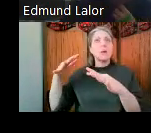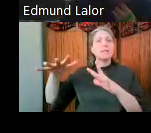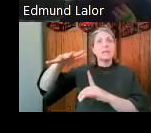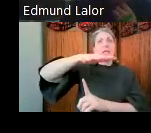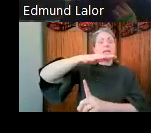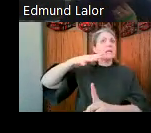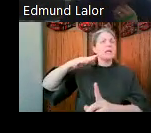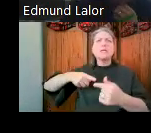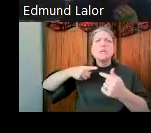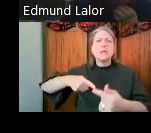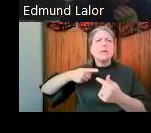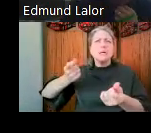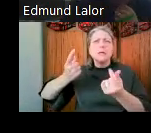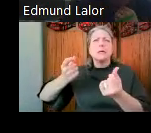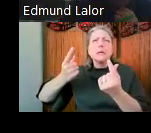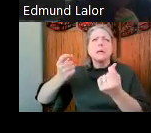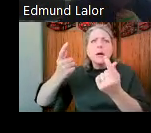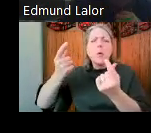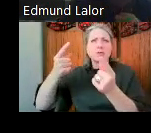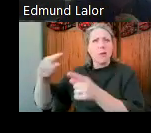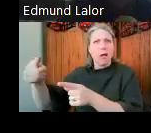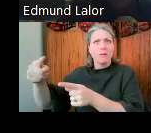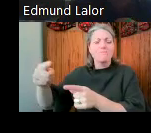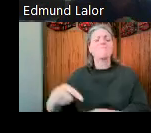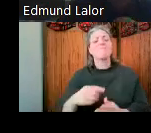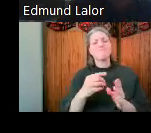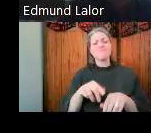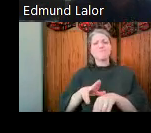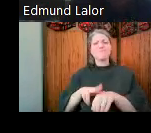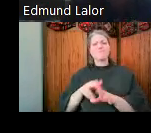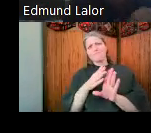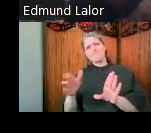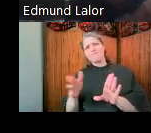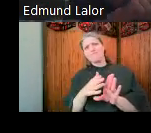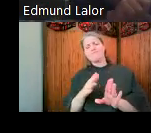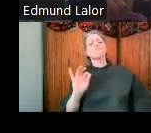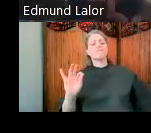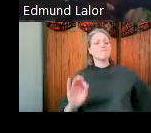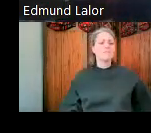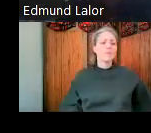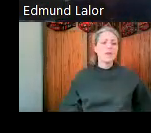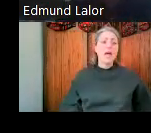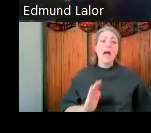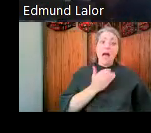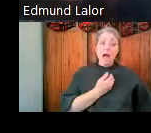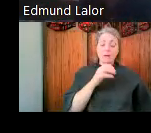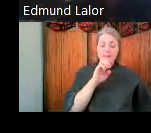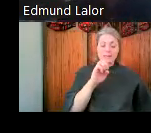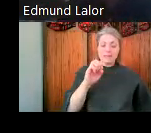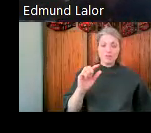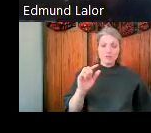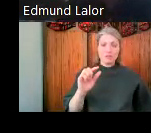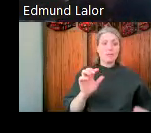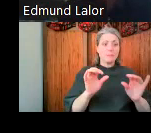to struggle to understand what's going on. We also found that our EEG measures, just the acoustic tracking of that